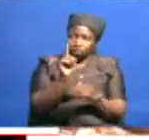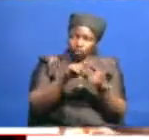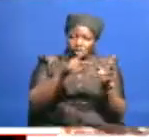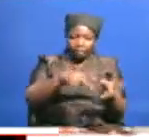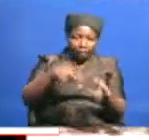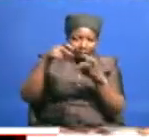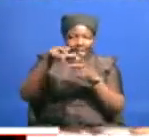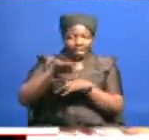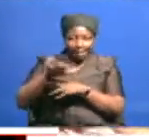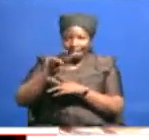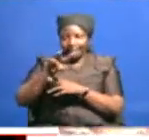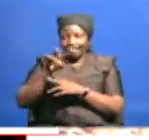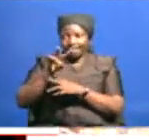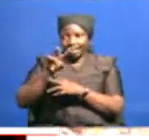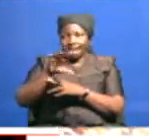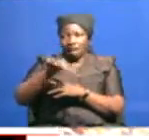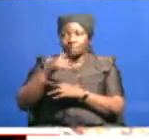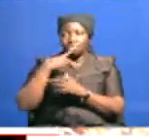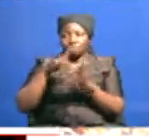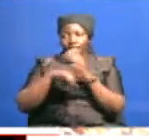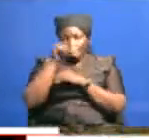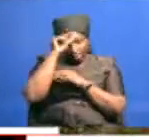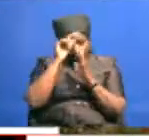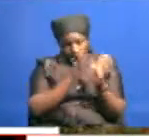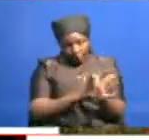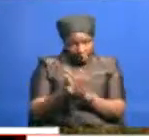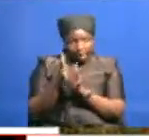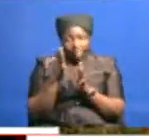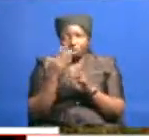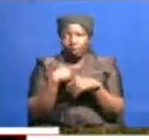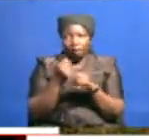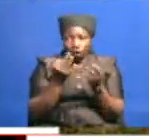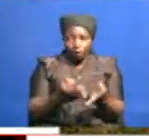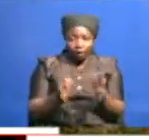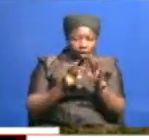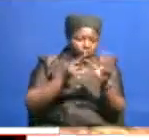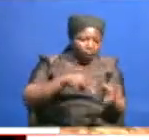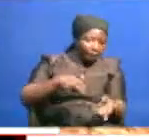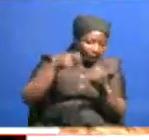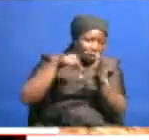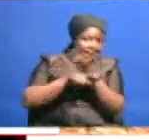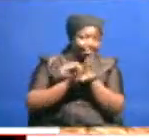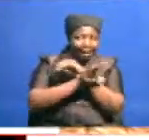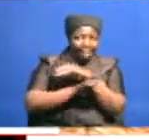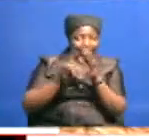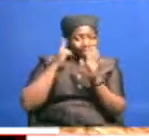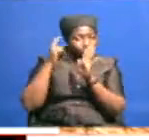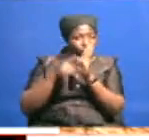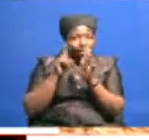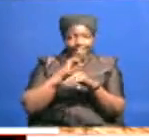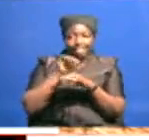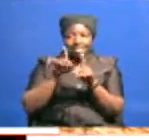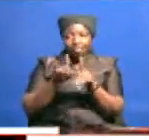Vihiga County, says the government plans to formalize artisanal mining in the country as it is recognized as a legitimate